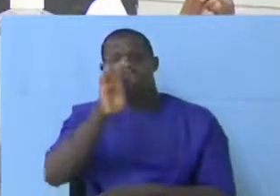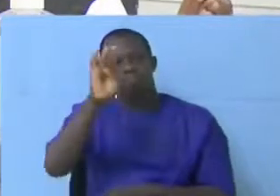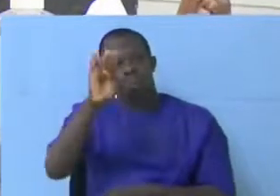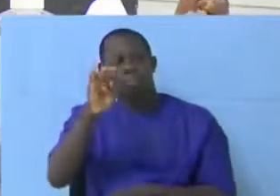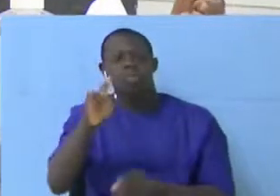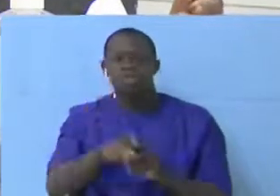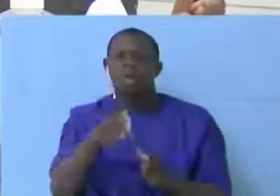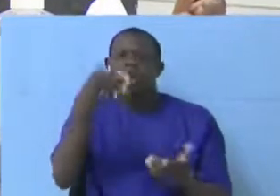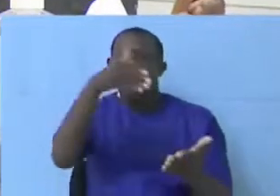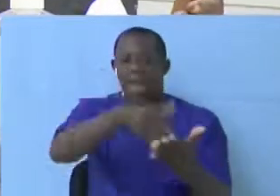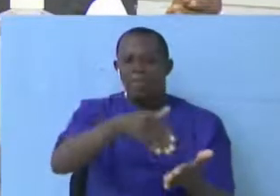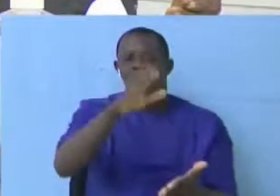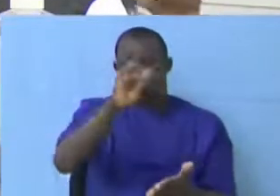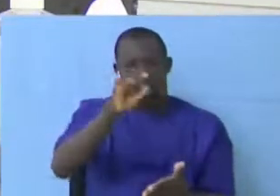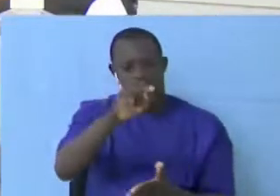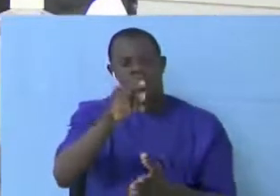missions.